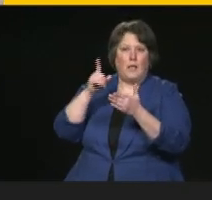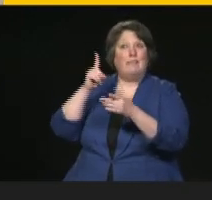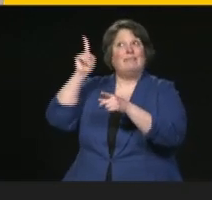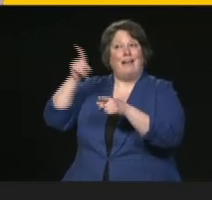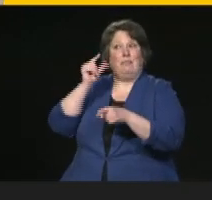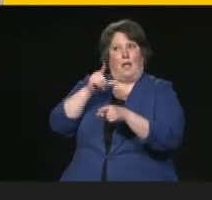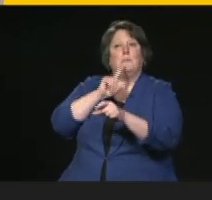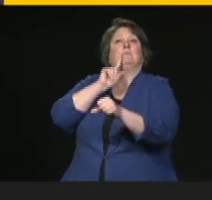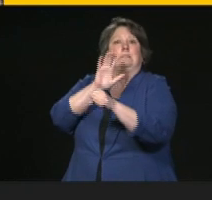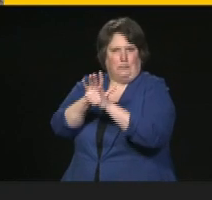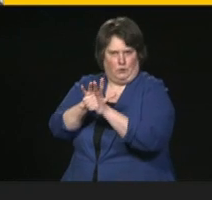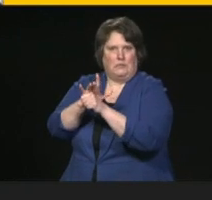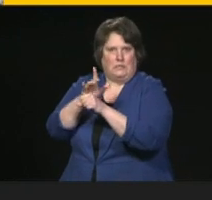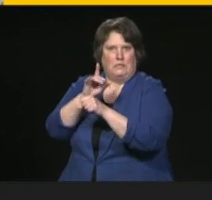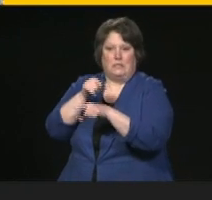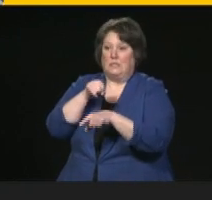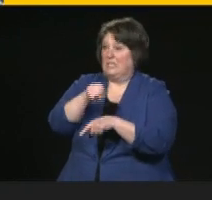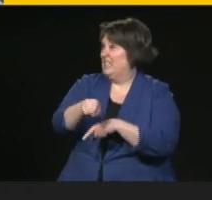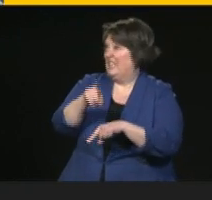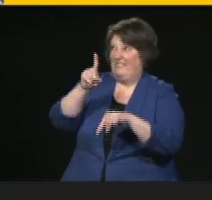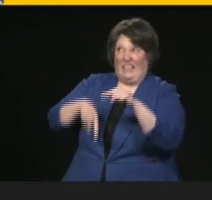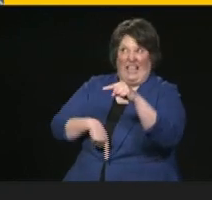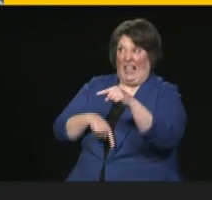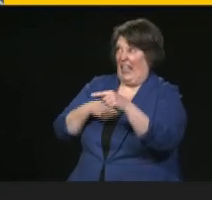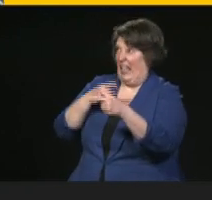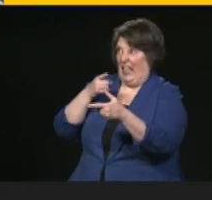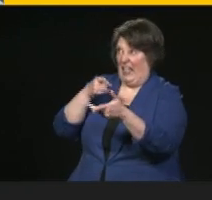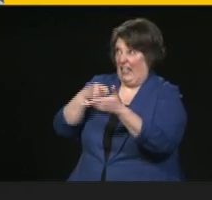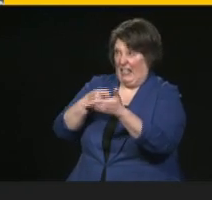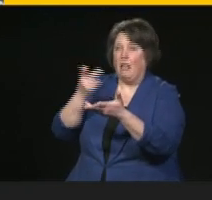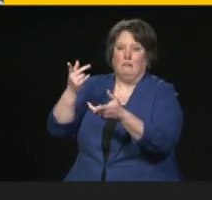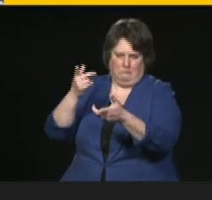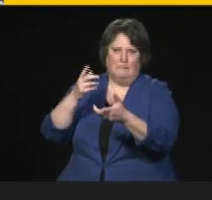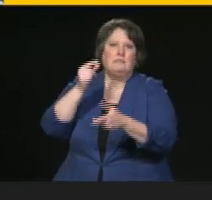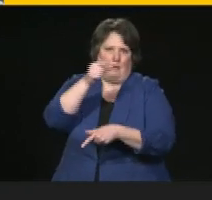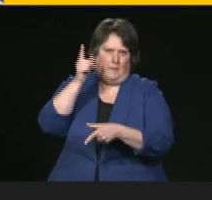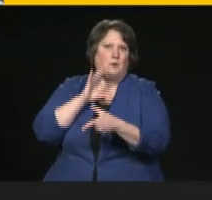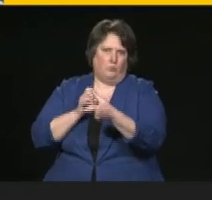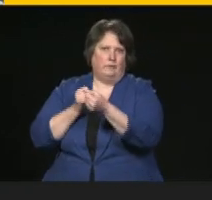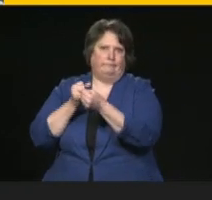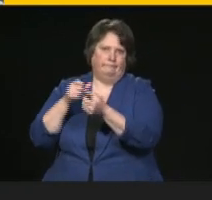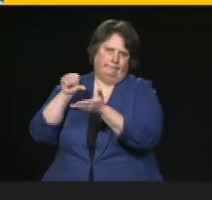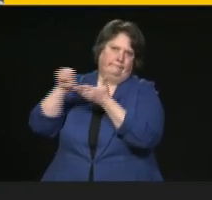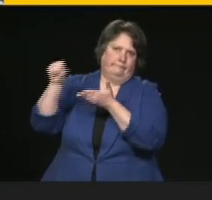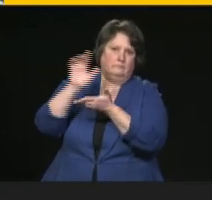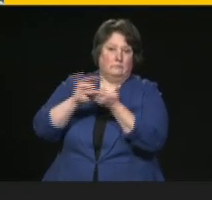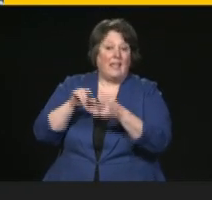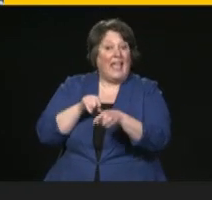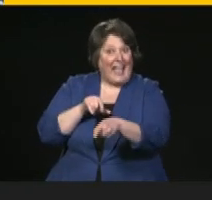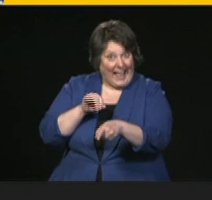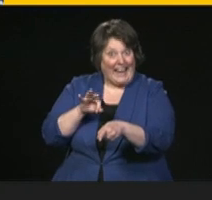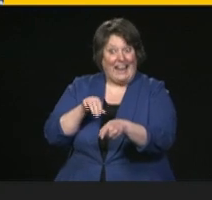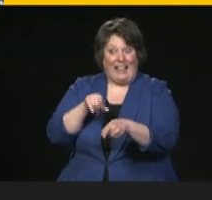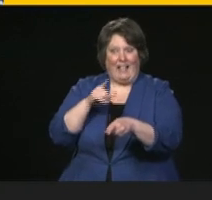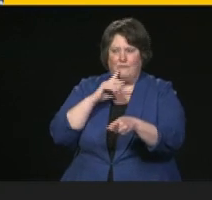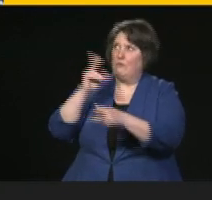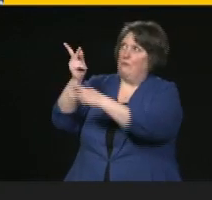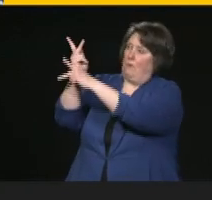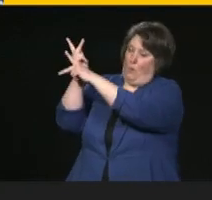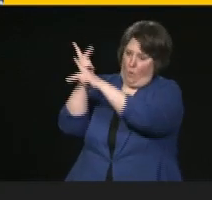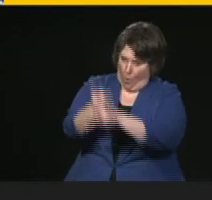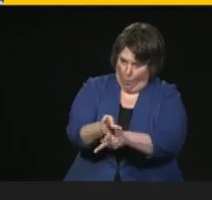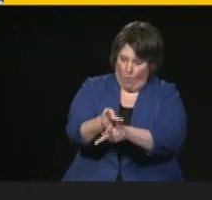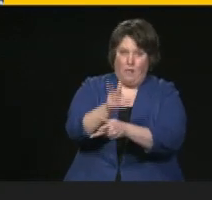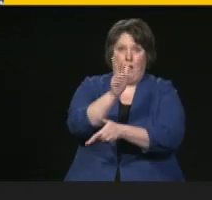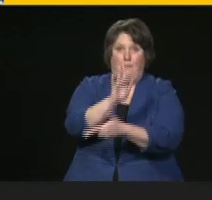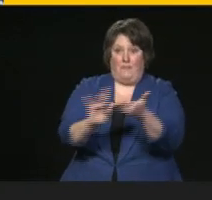guaranteed and funded. And anyone who pays the loan off by December 31st, 2022, will see 25%